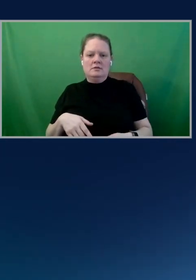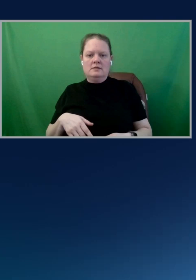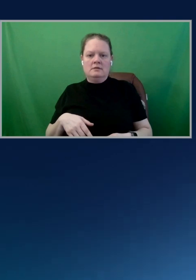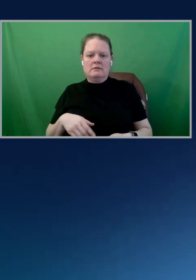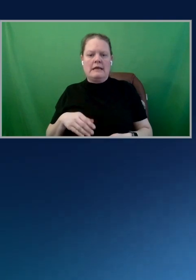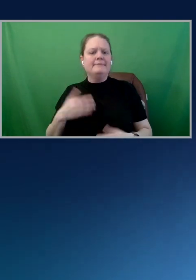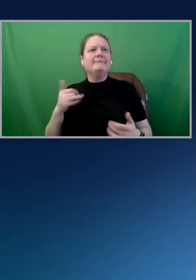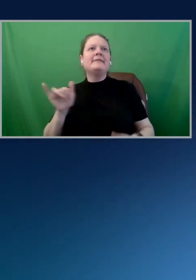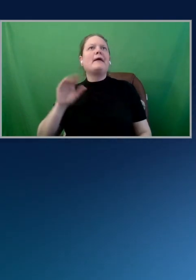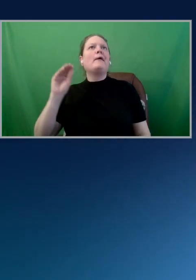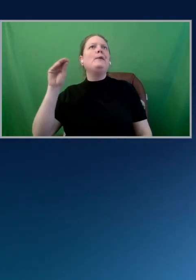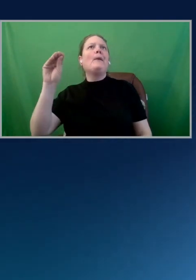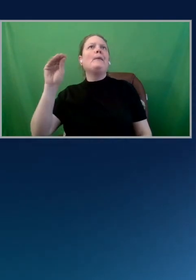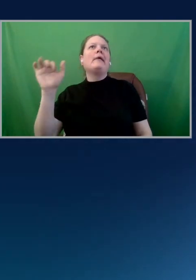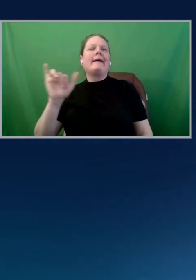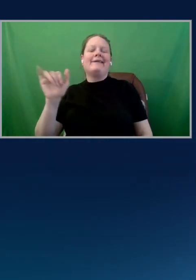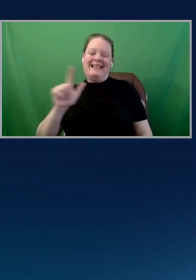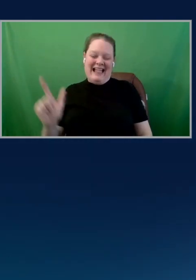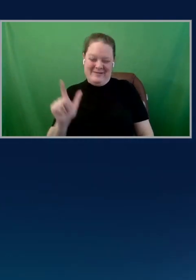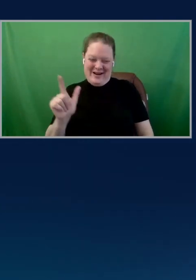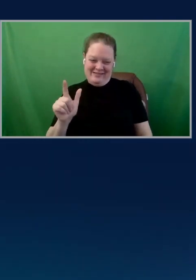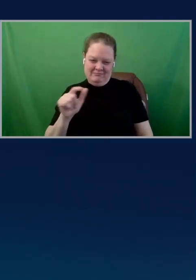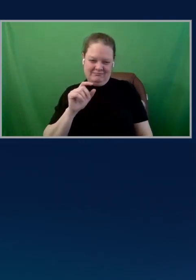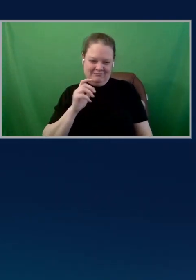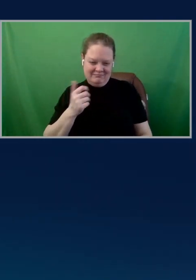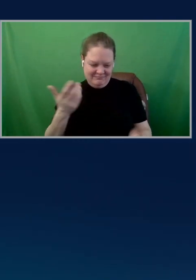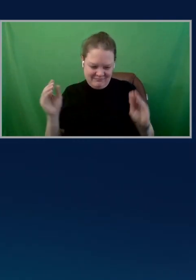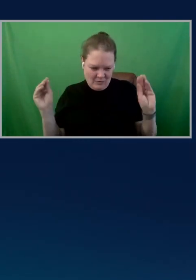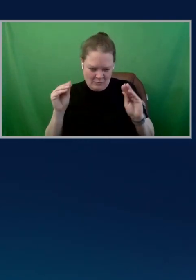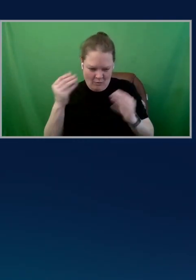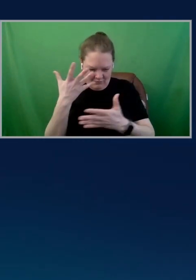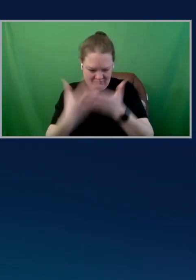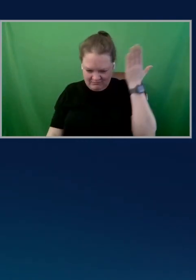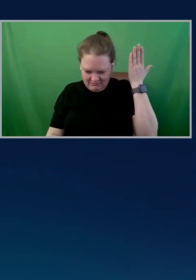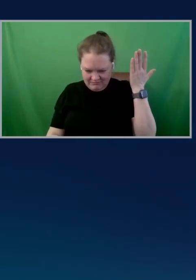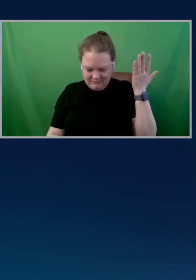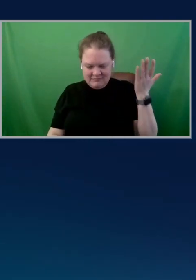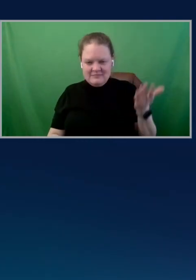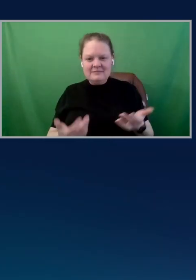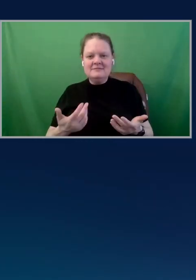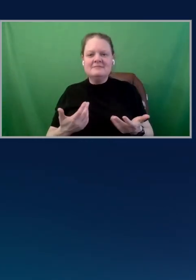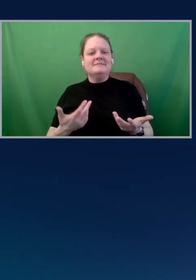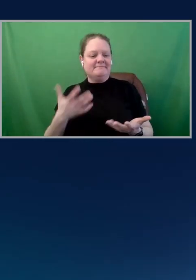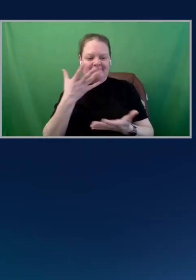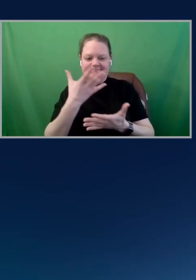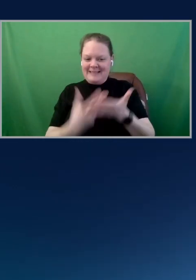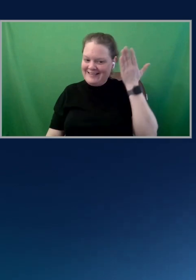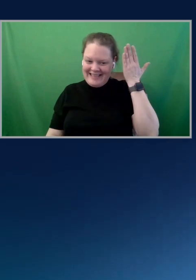library. Doesn't exist anymore. It's extinct. It's extinct, exactly.